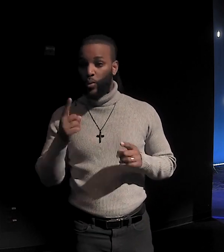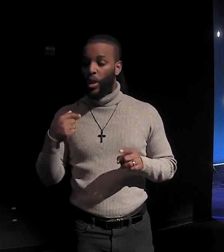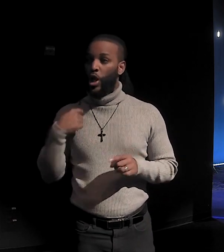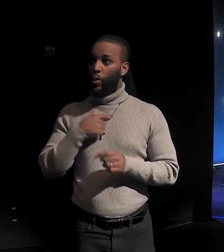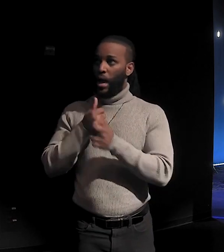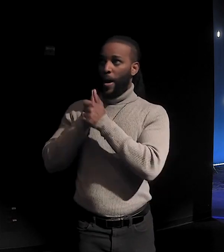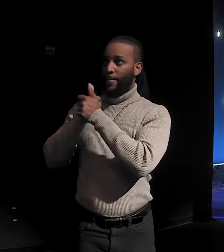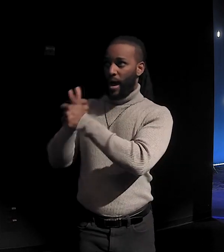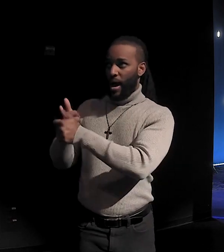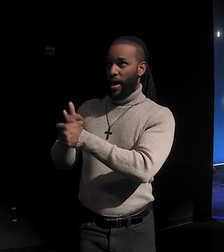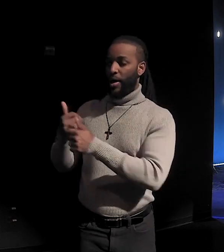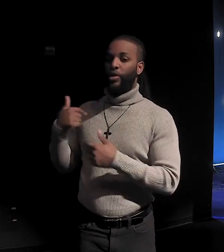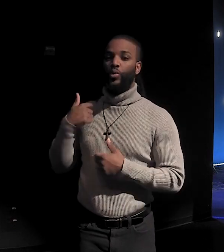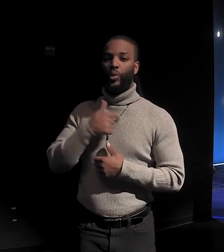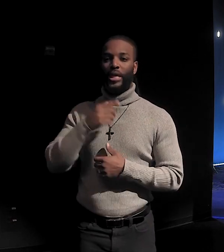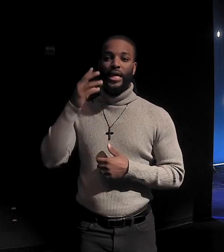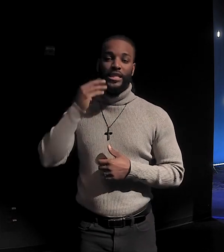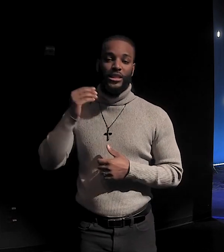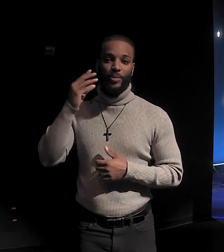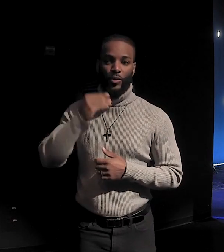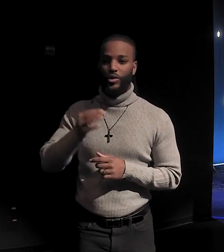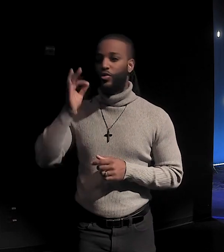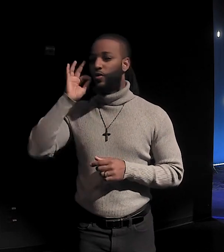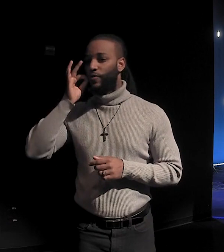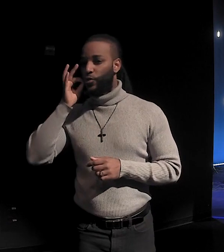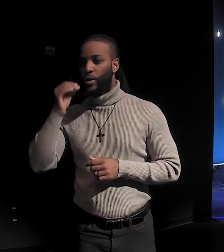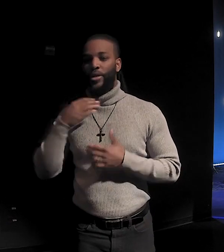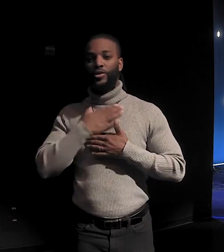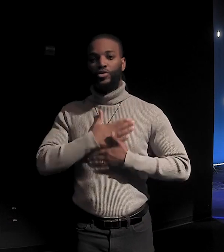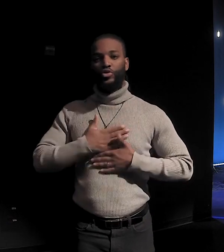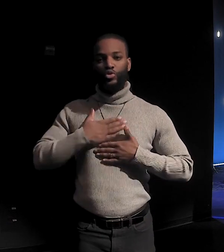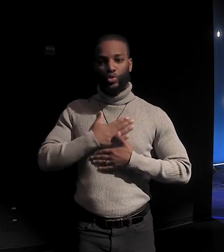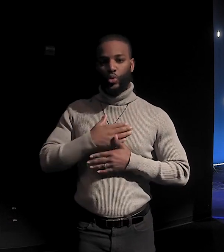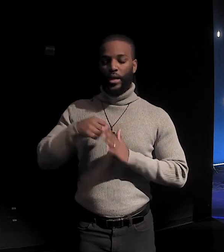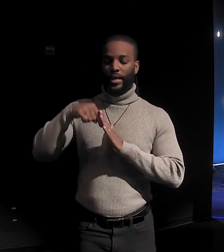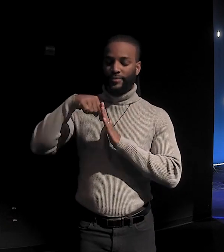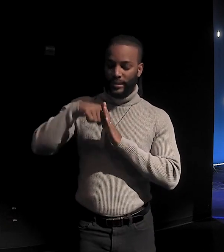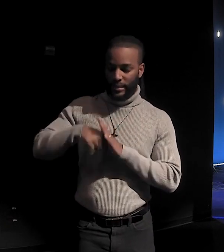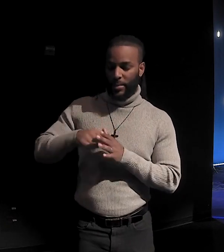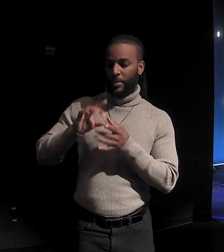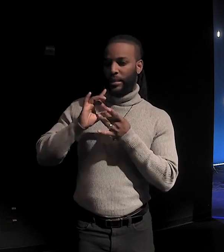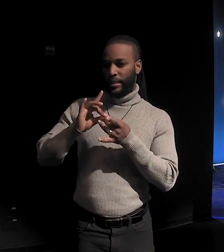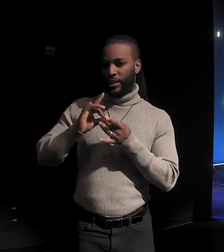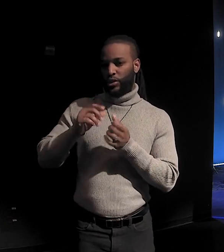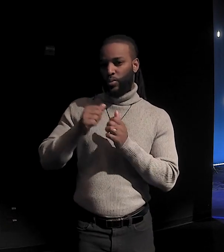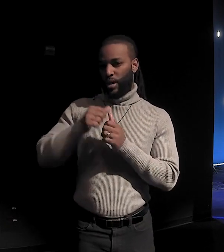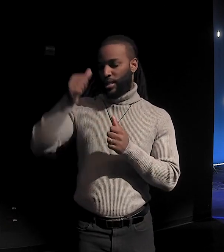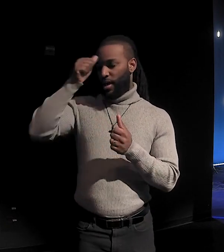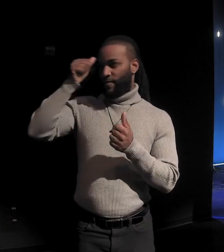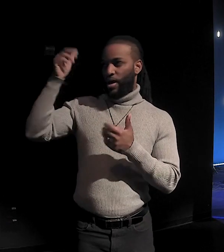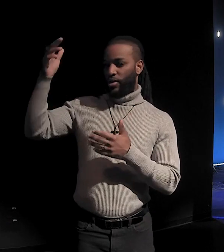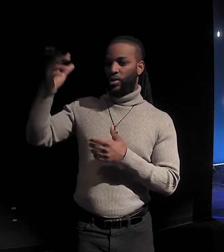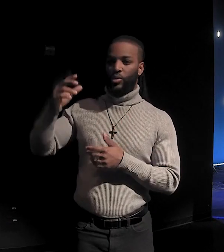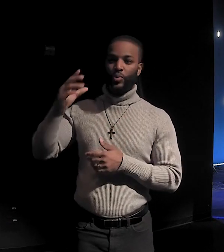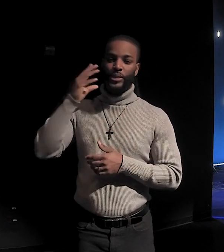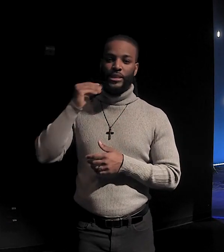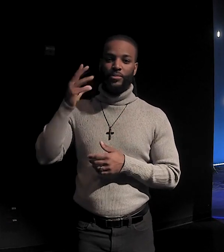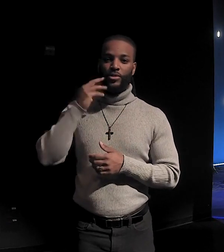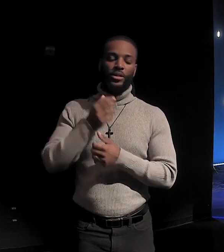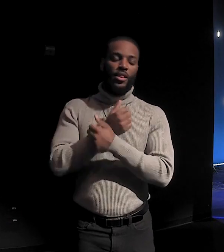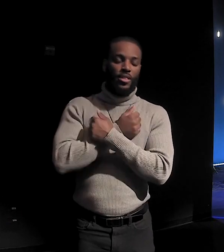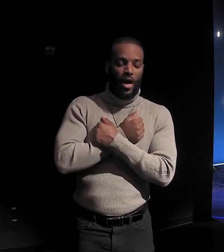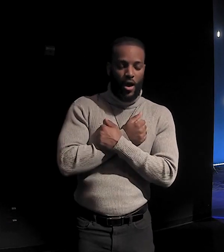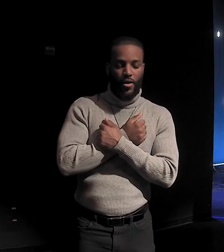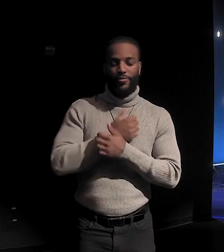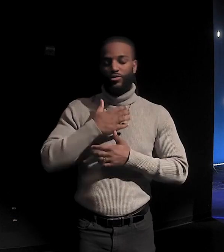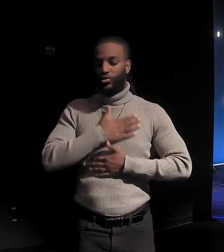abide, we experience the fruit and joy of deep connection with our Father. We experience the love, joy,